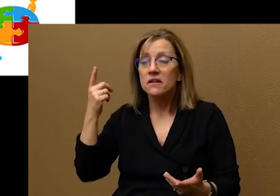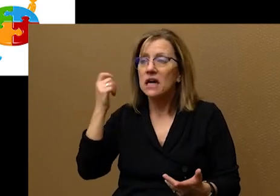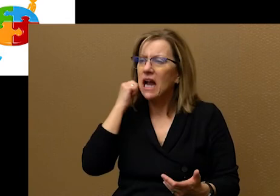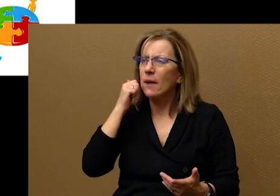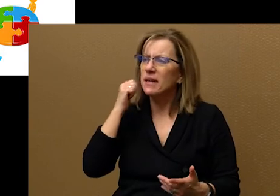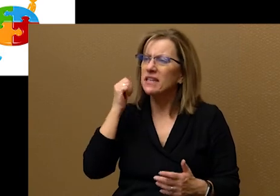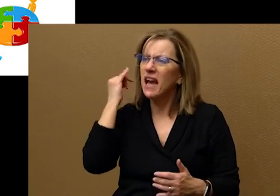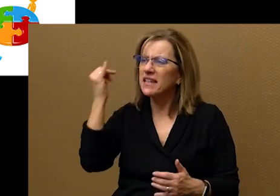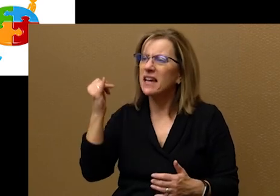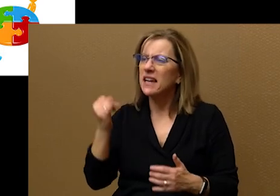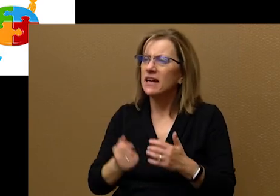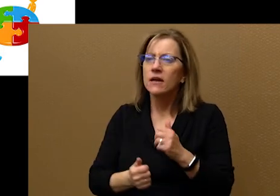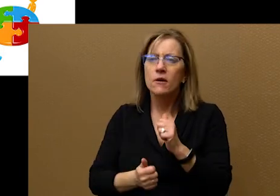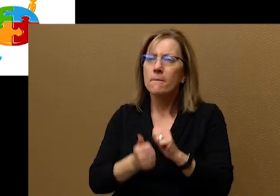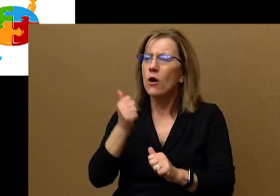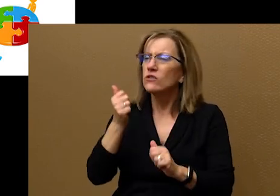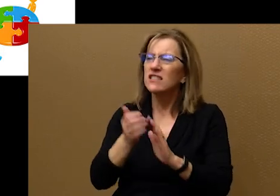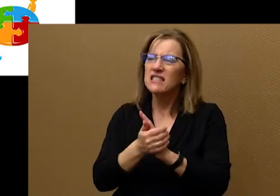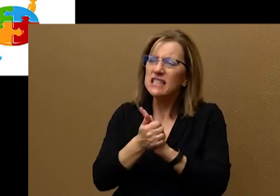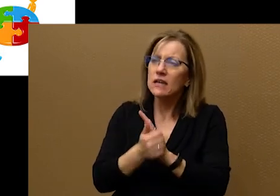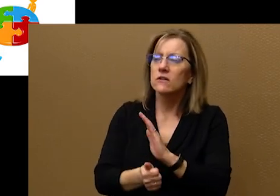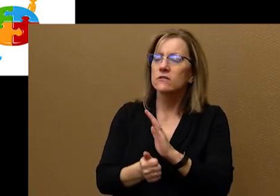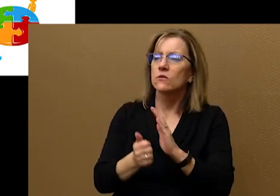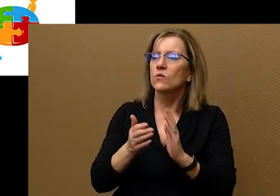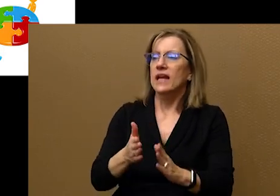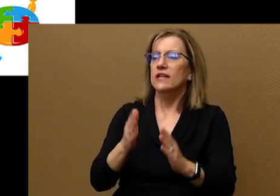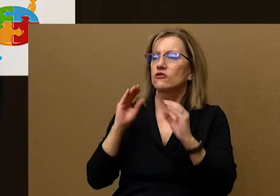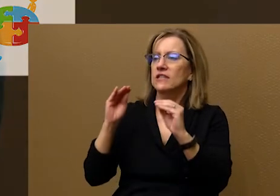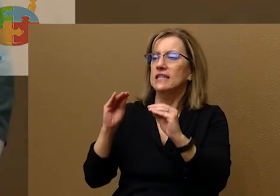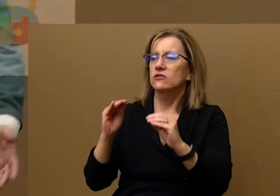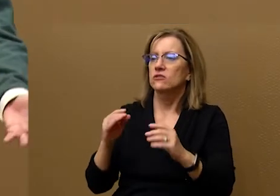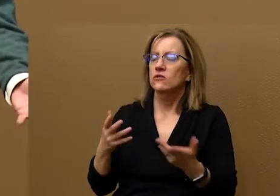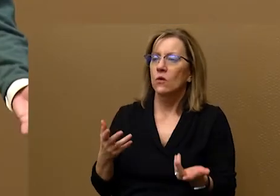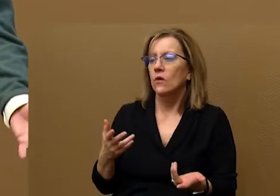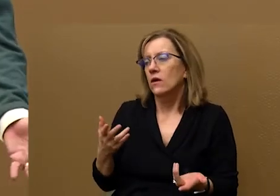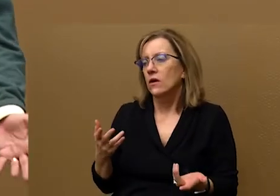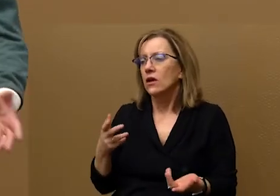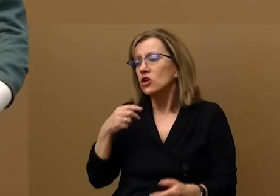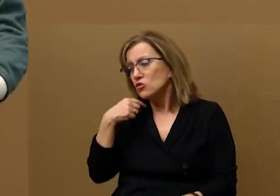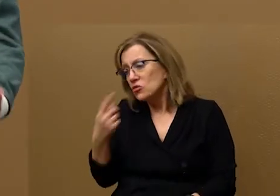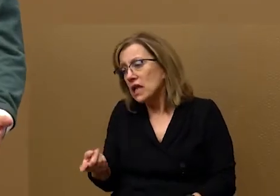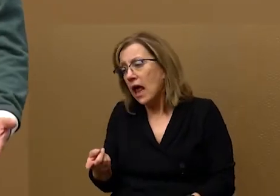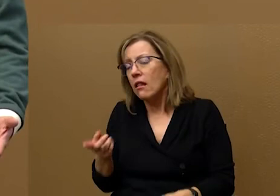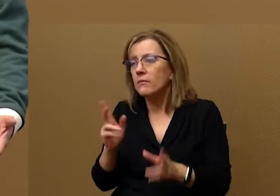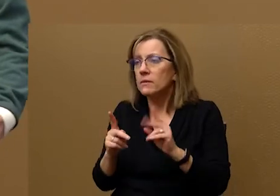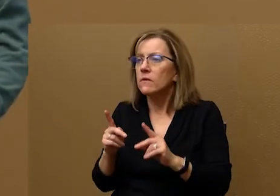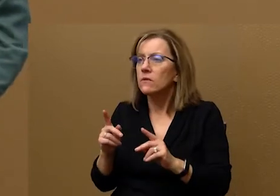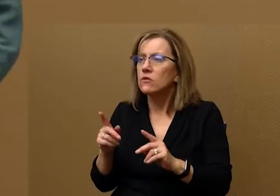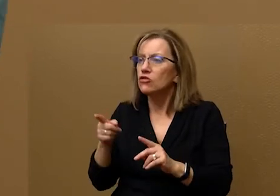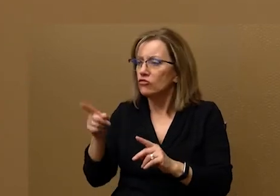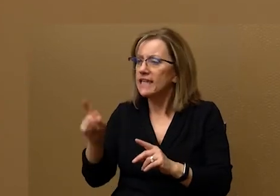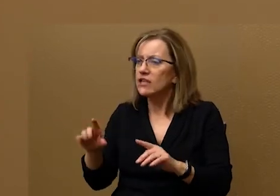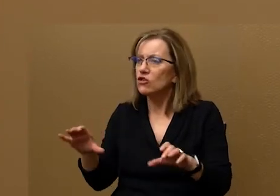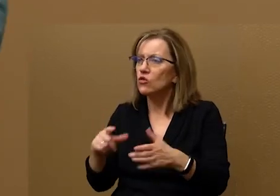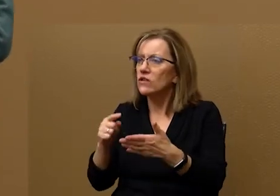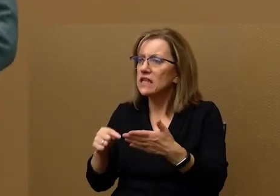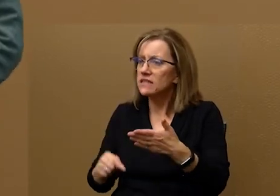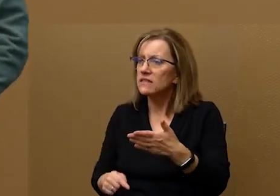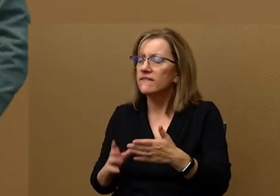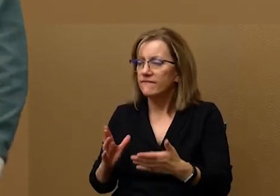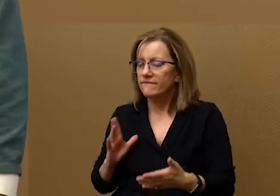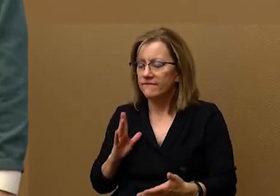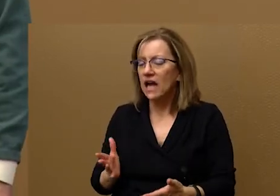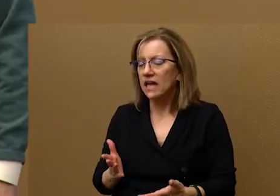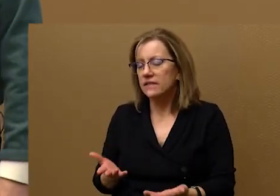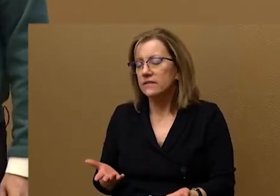idea, the most skilled teaching. So telling people is okay, we do a lot of that, but pulling things out of them